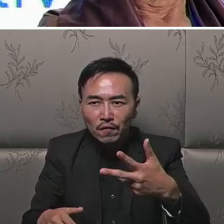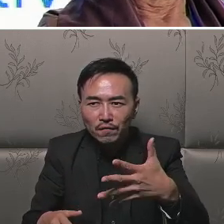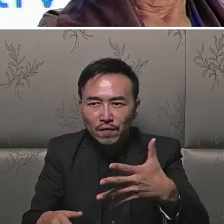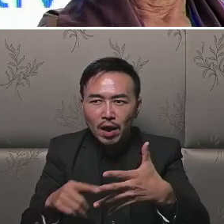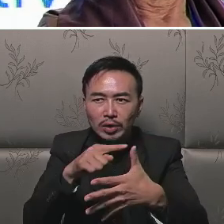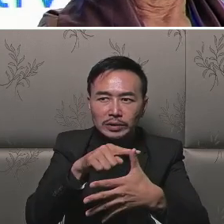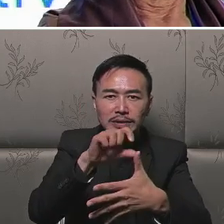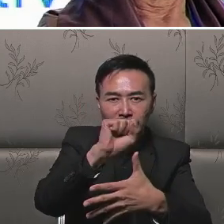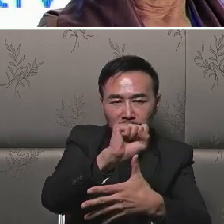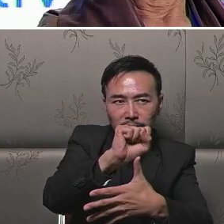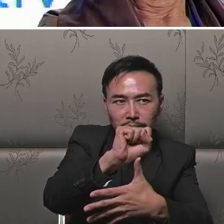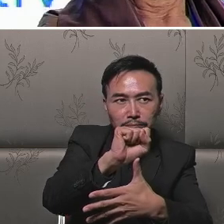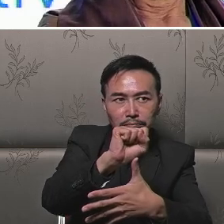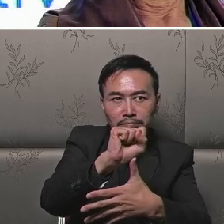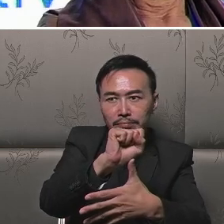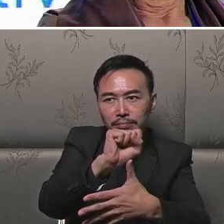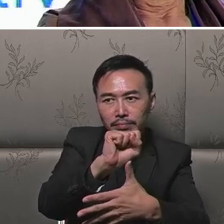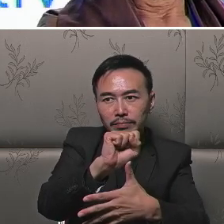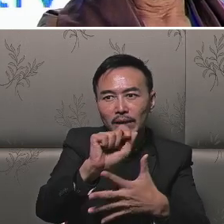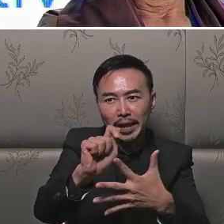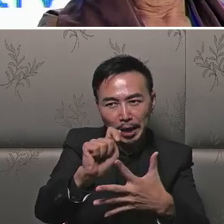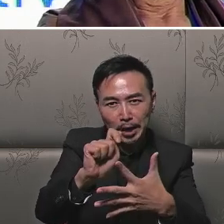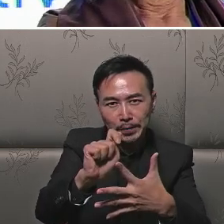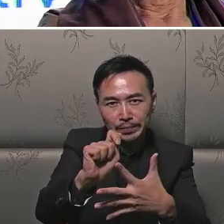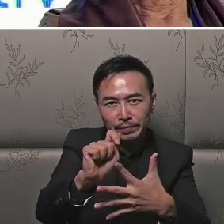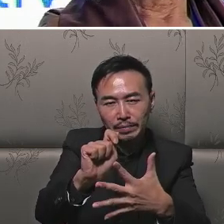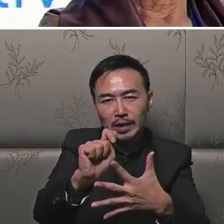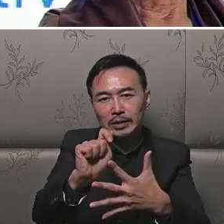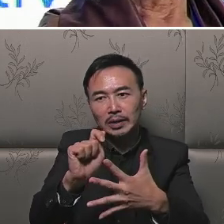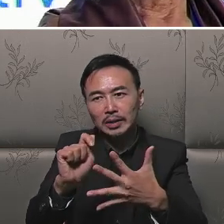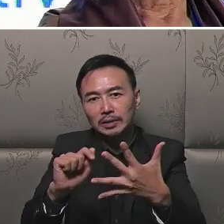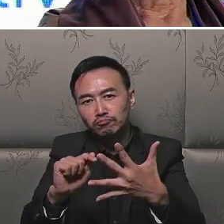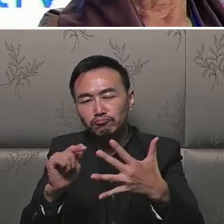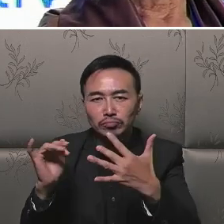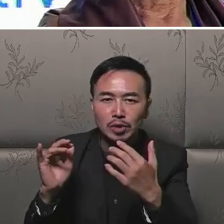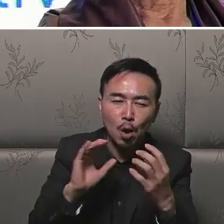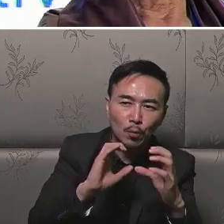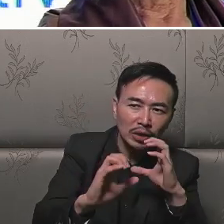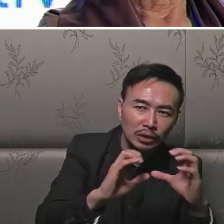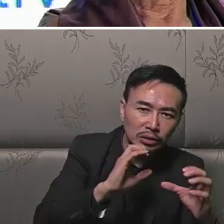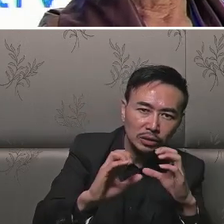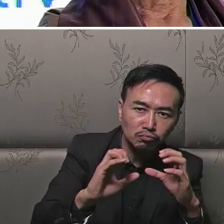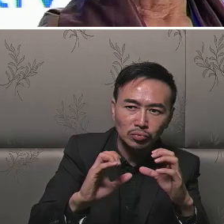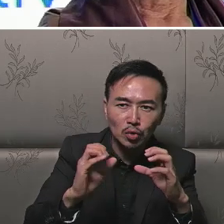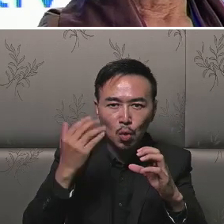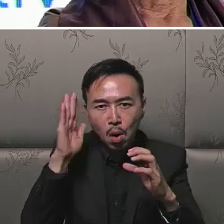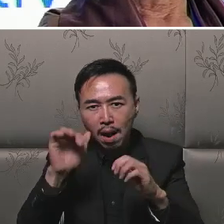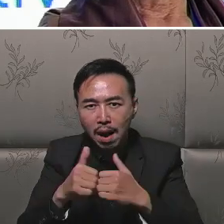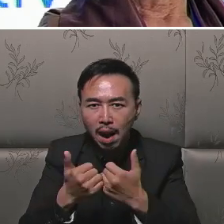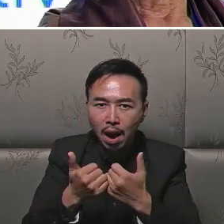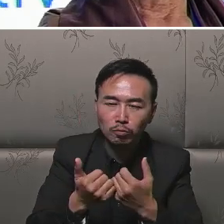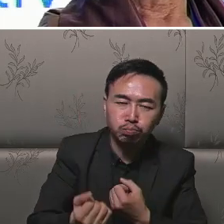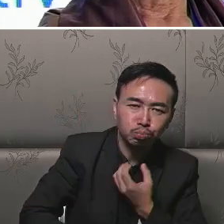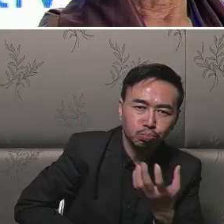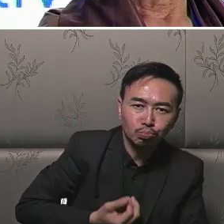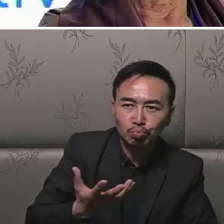learning areas. A stands for articulate academic concerns, address learning gaps,